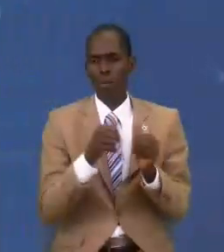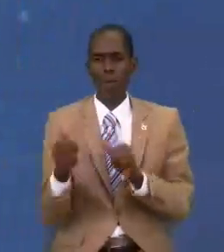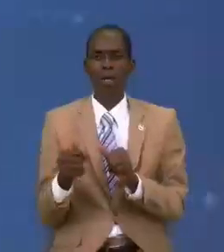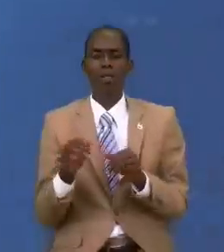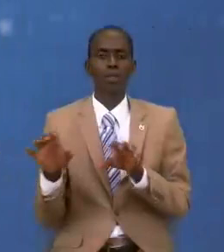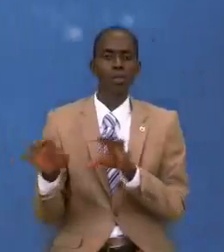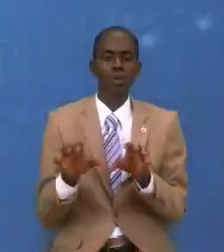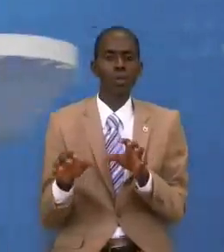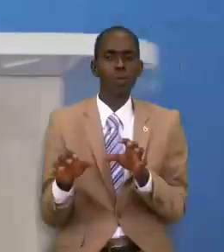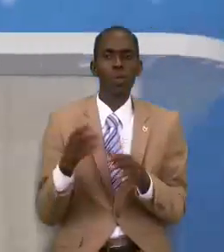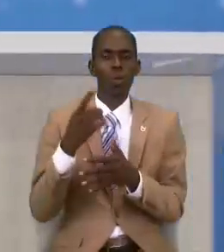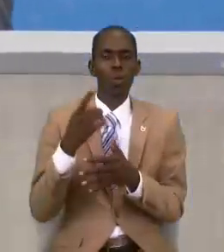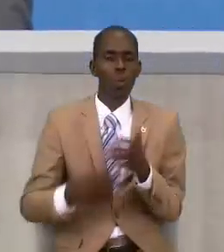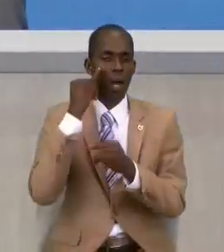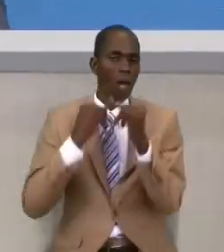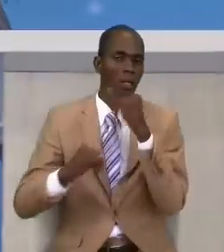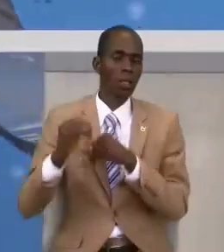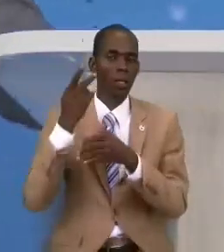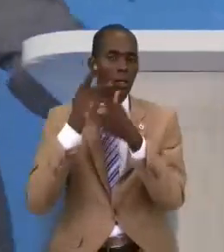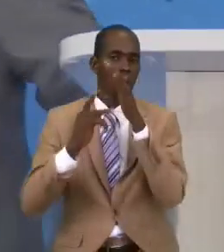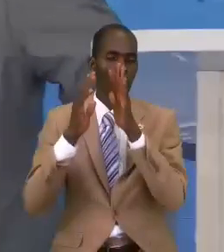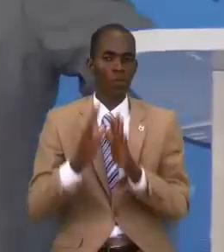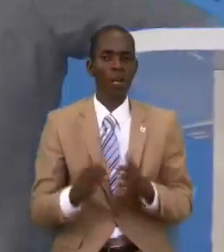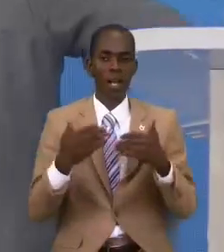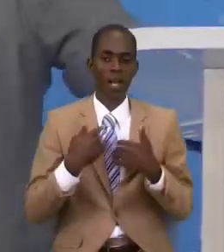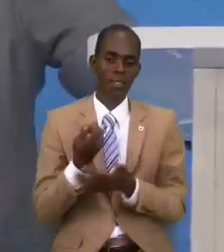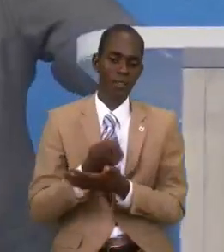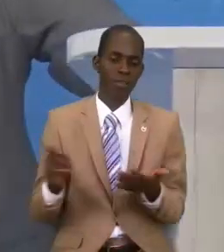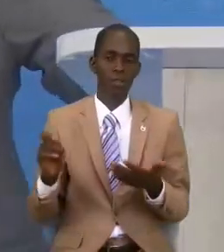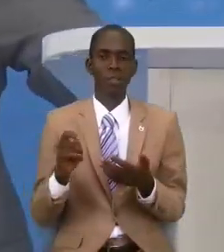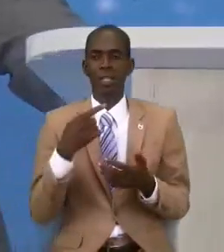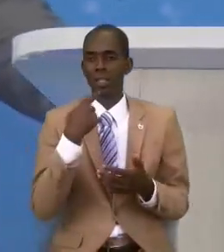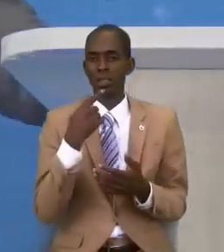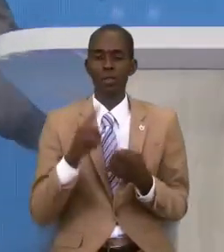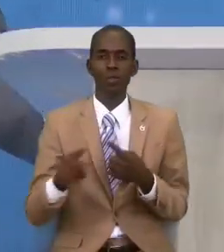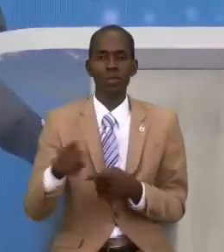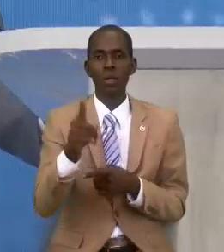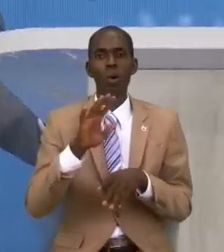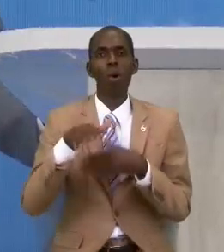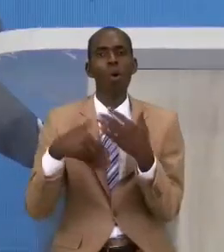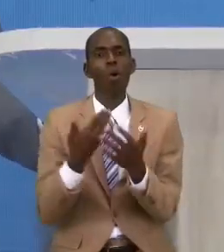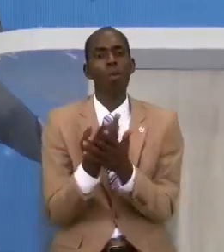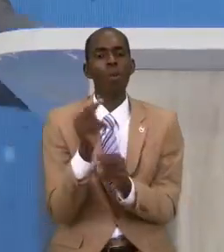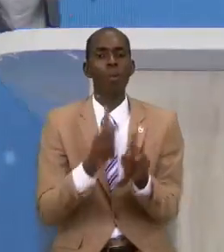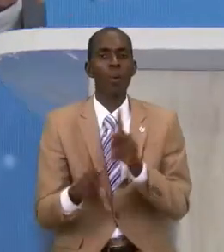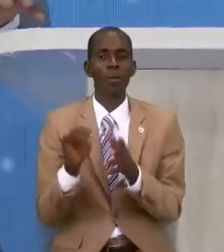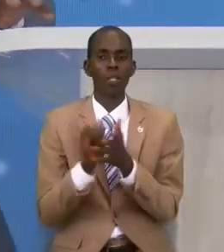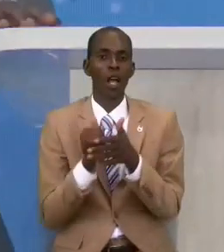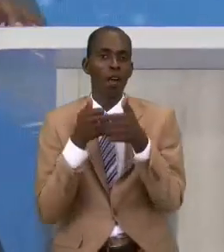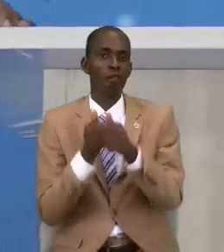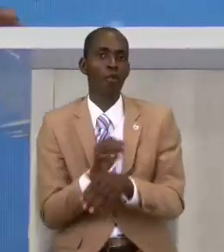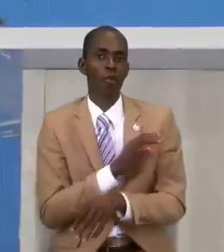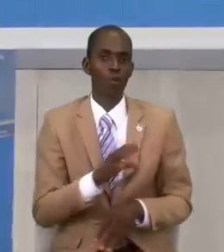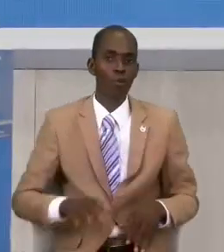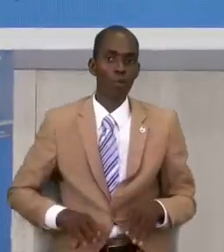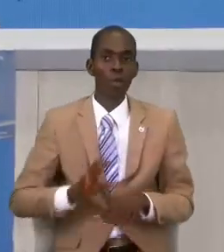And then all the people that follow Christ, all the people that believe in Christ, all the people